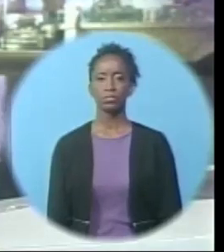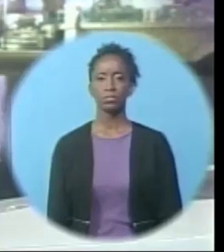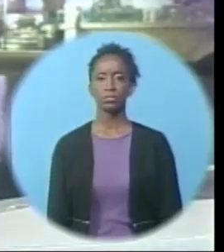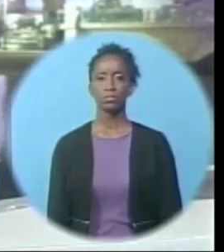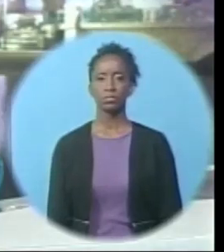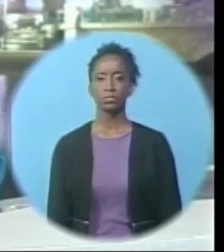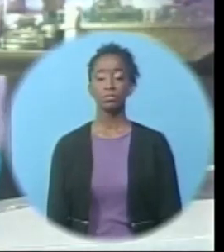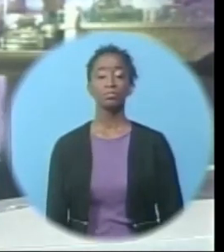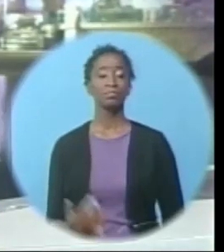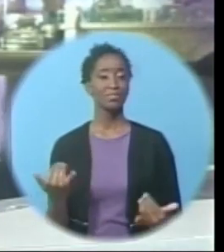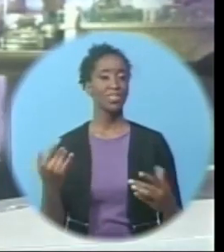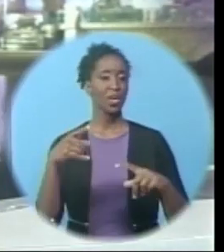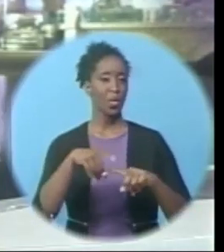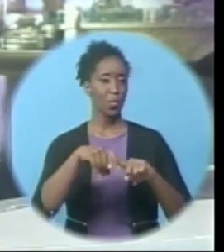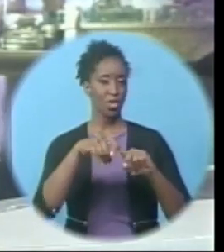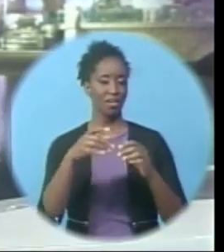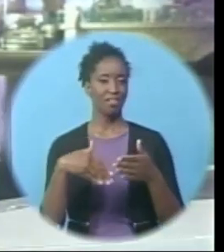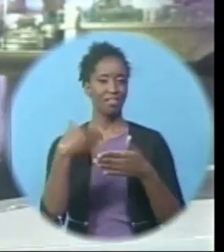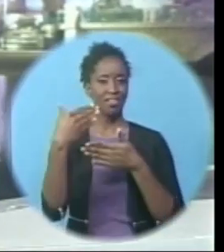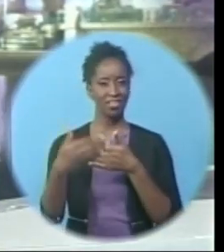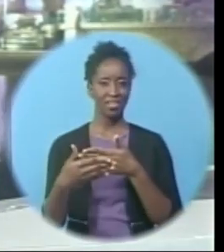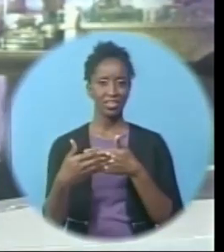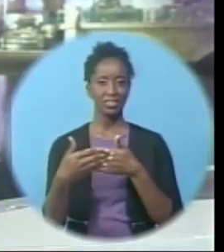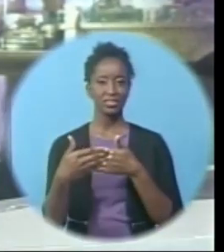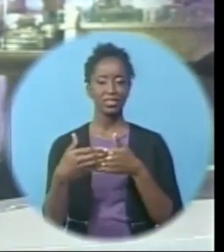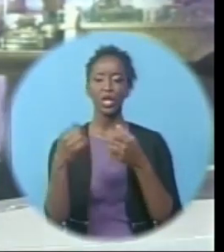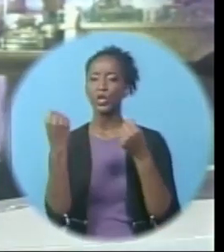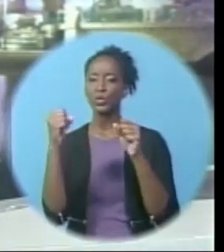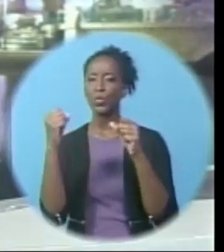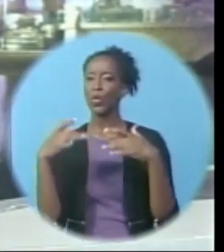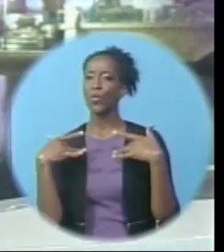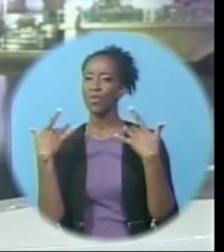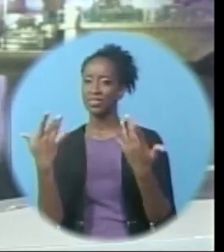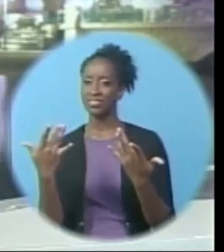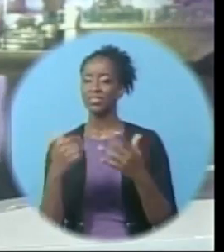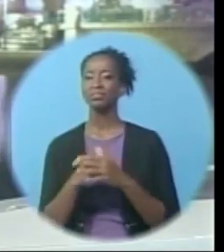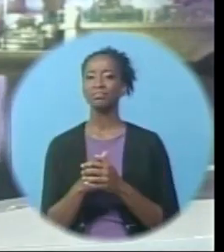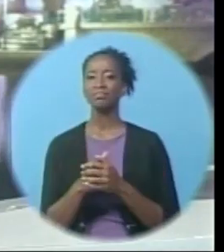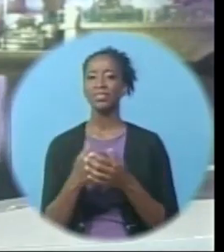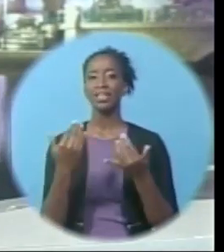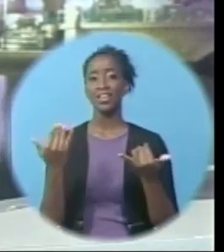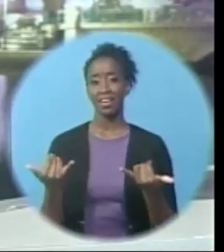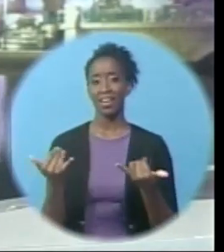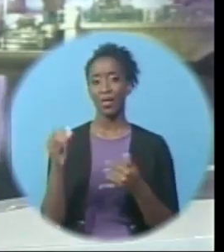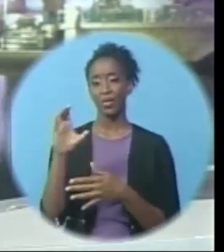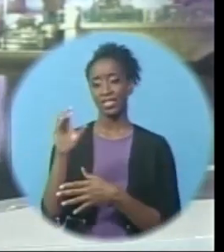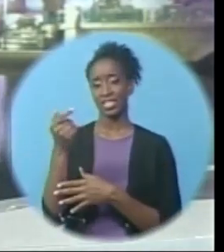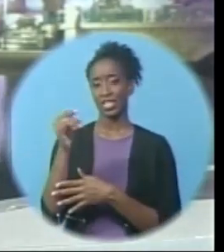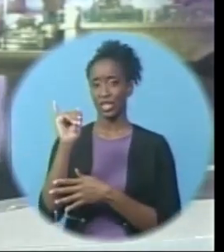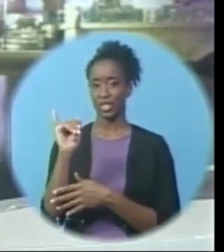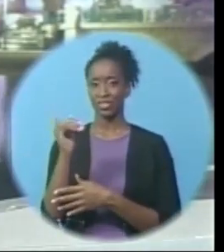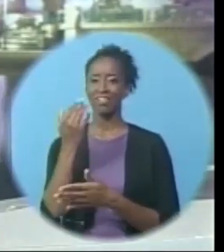Well, after the break, we'll give you a peek into the world of sports. But before that, here is a tip from Cooperators General Insurance.